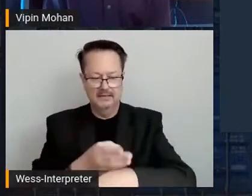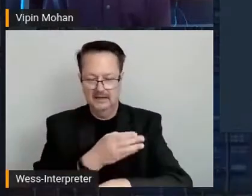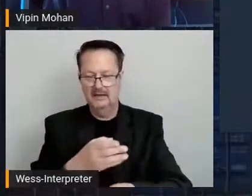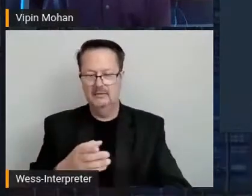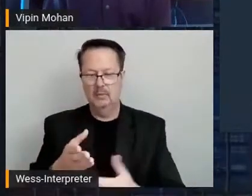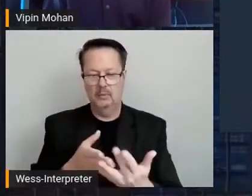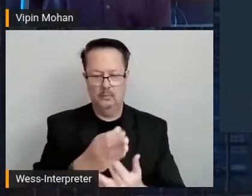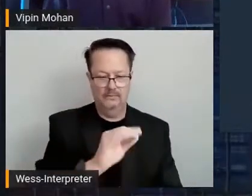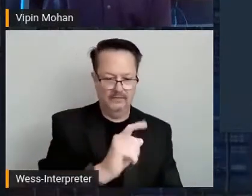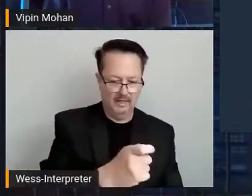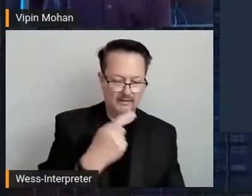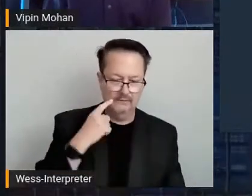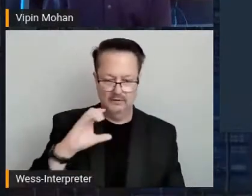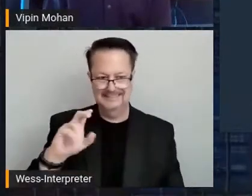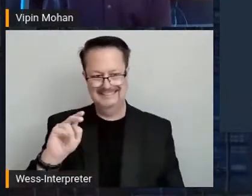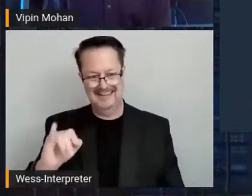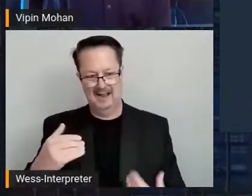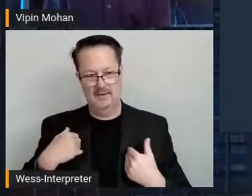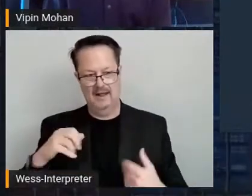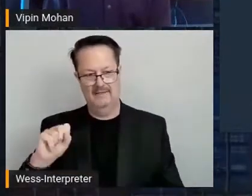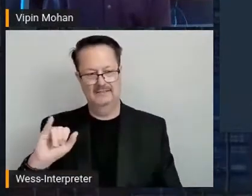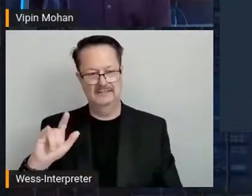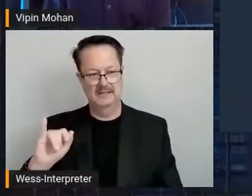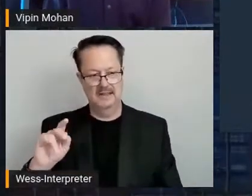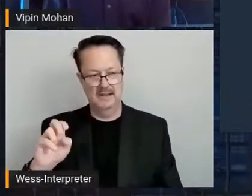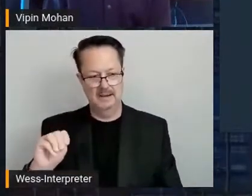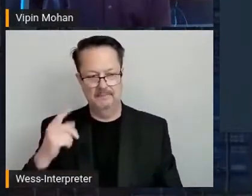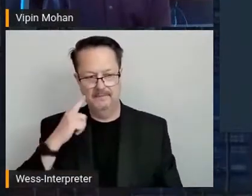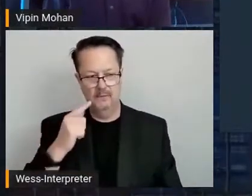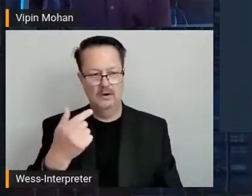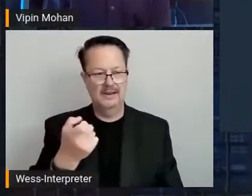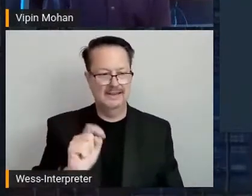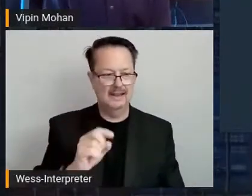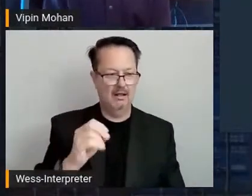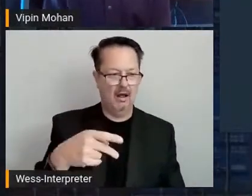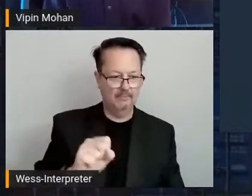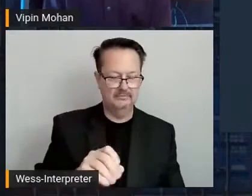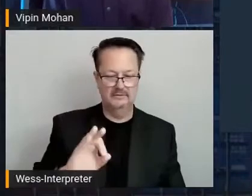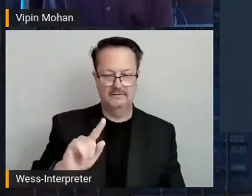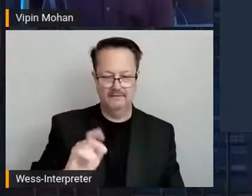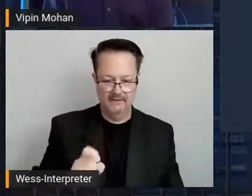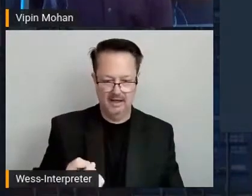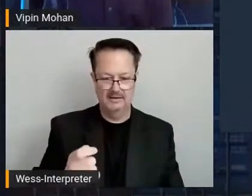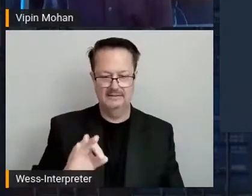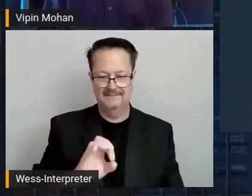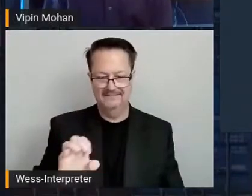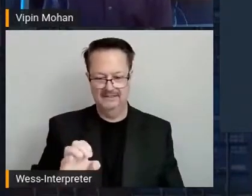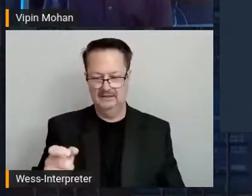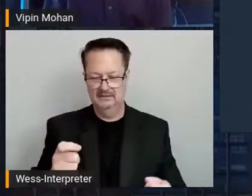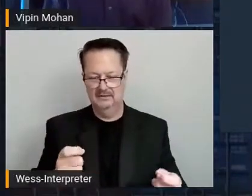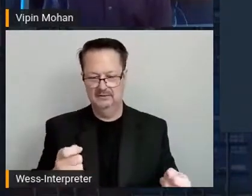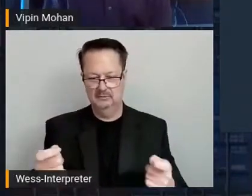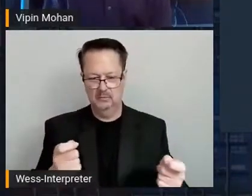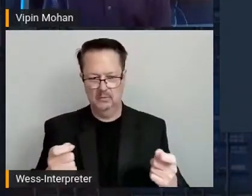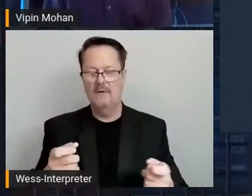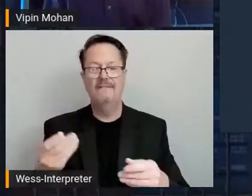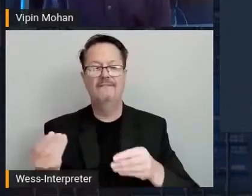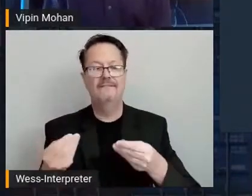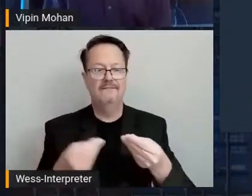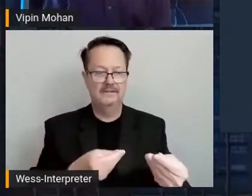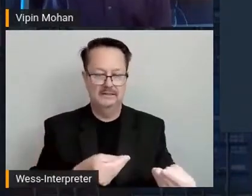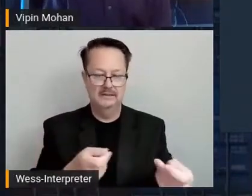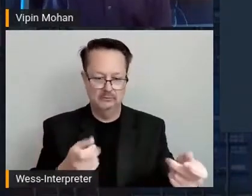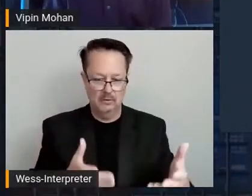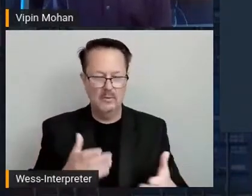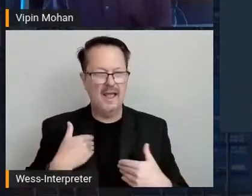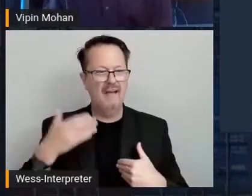have Cilium, and then for GitOps, there's a Flux v2 controller. We have a session on EKS connector coming up next.